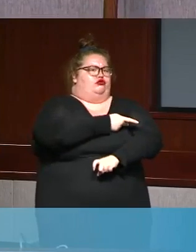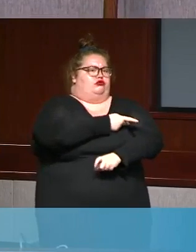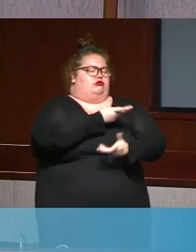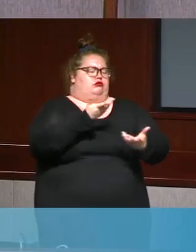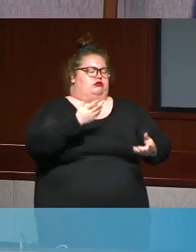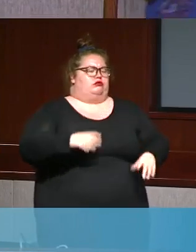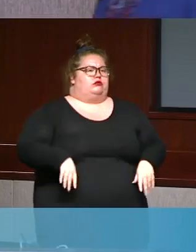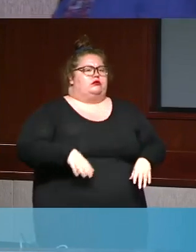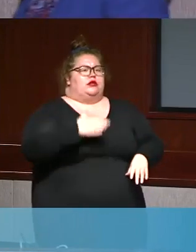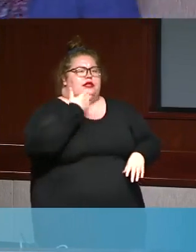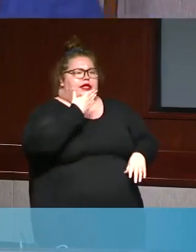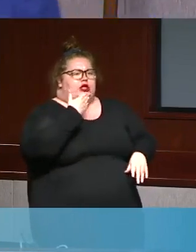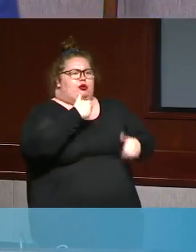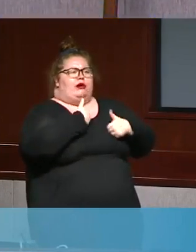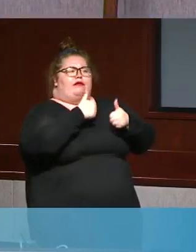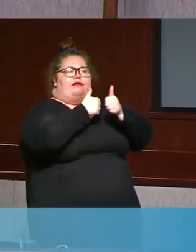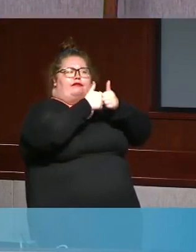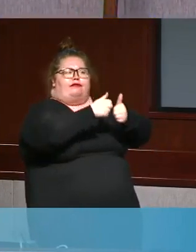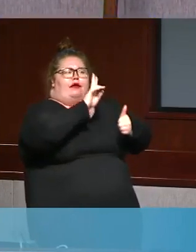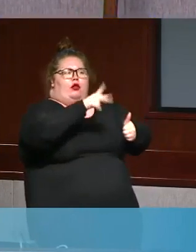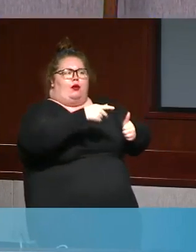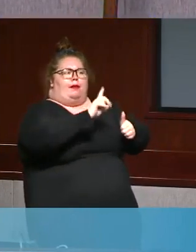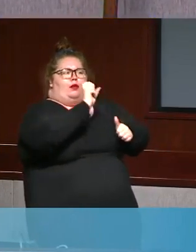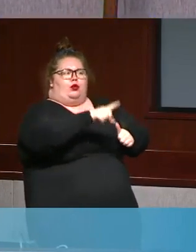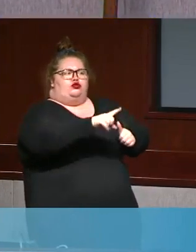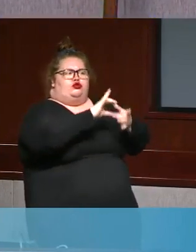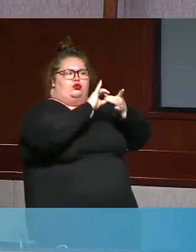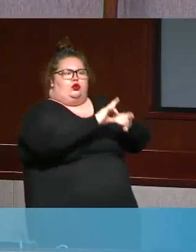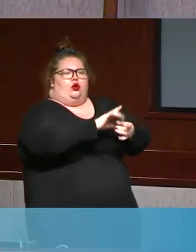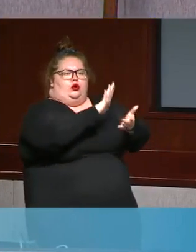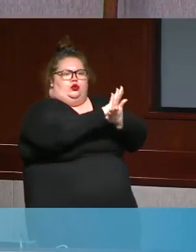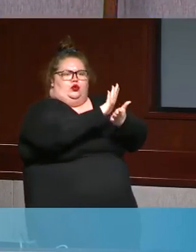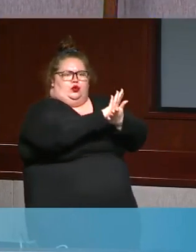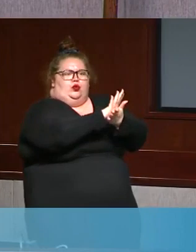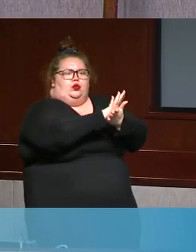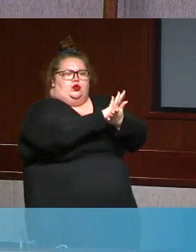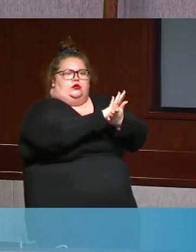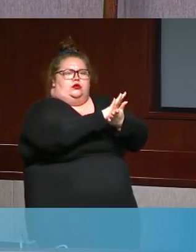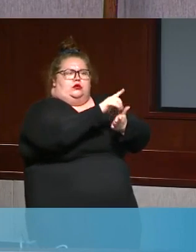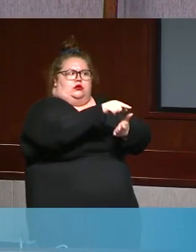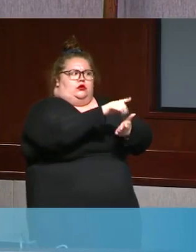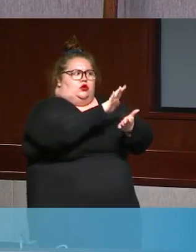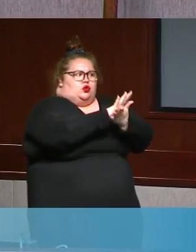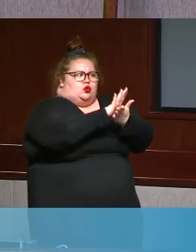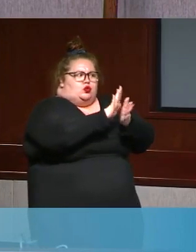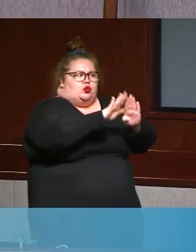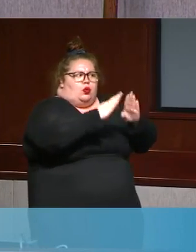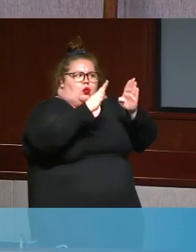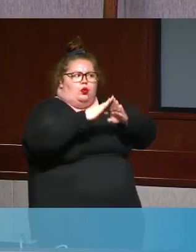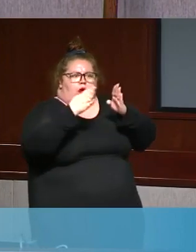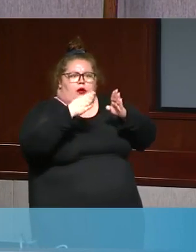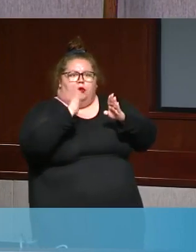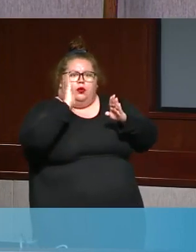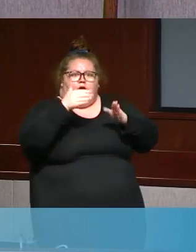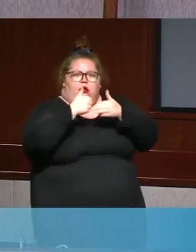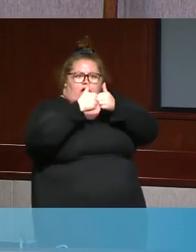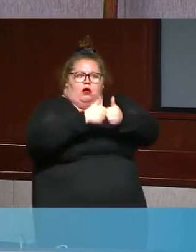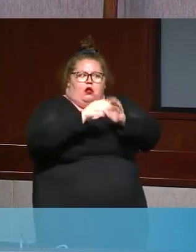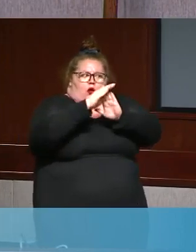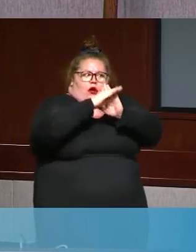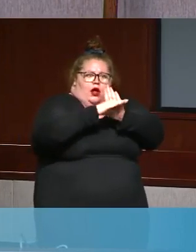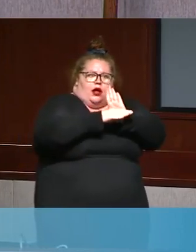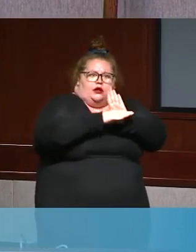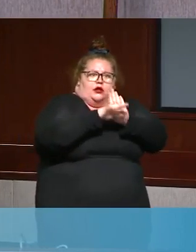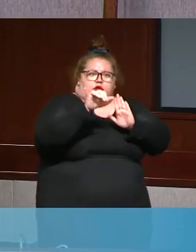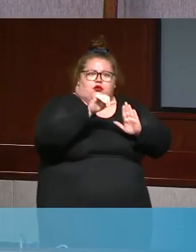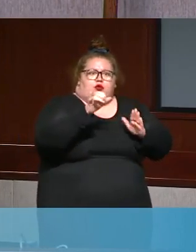Thank you. I have a quick follow-up question. It's regarding schools that are able to open up under the guidelines as well. Are you guys working